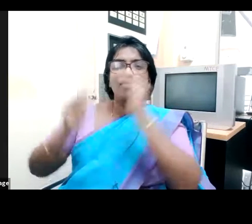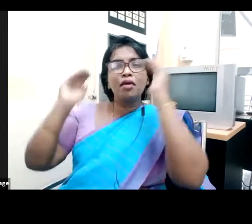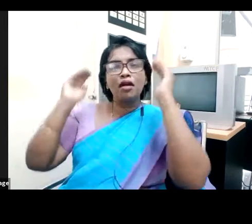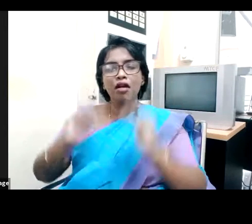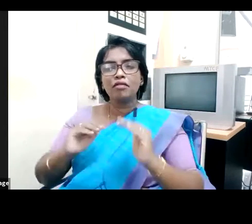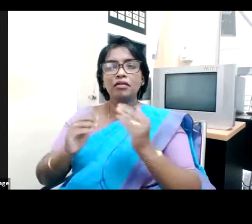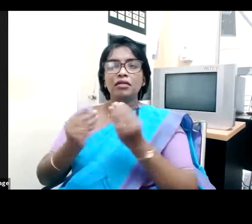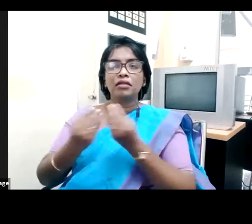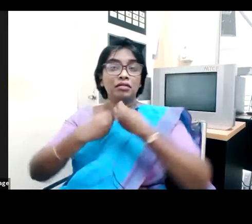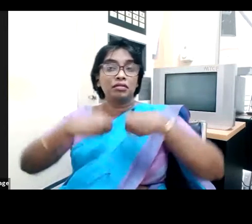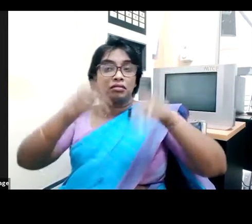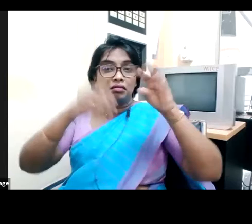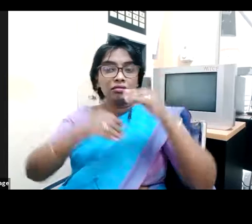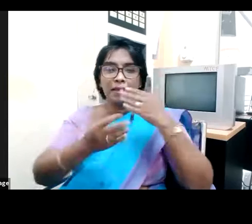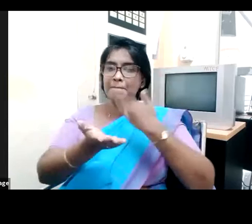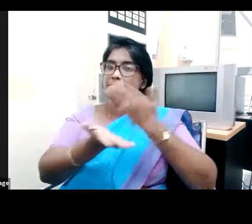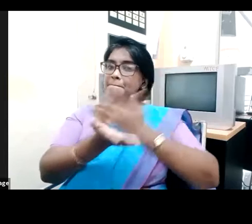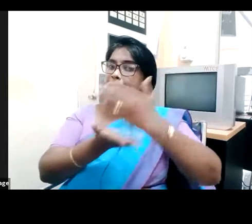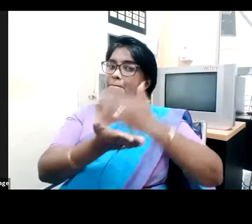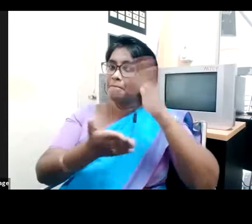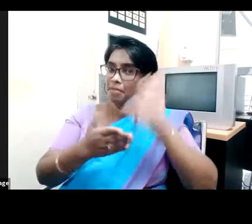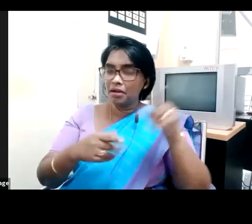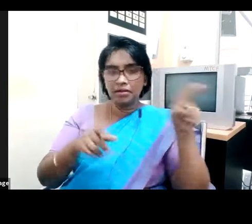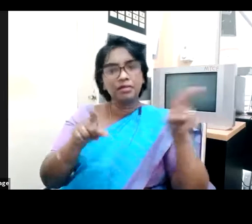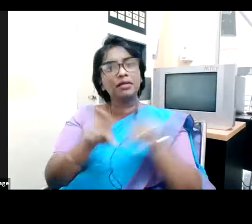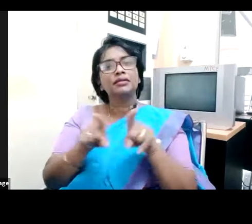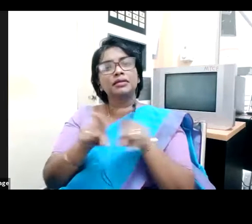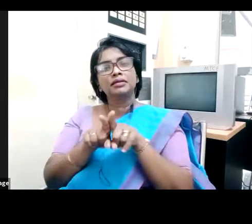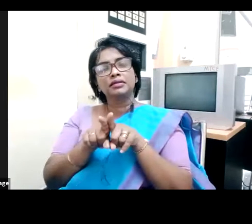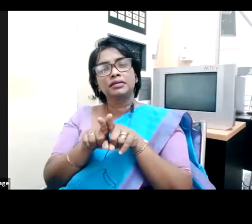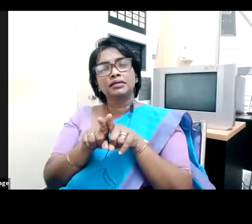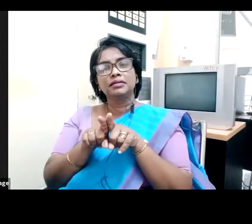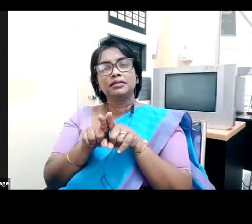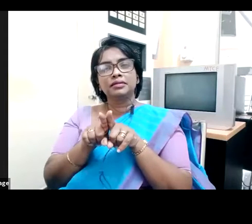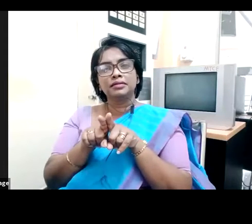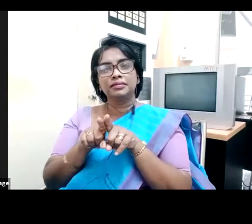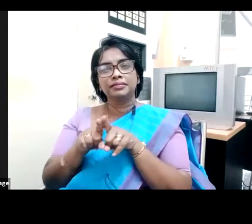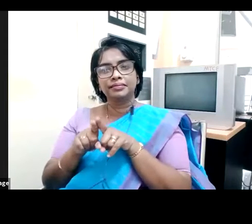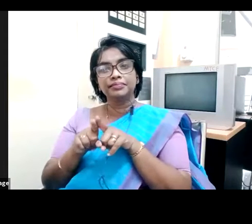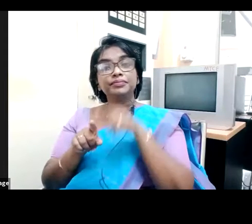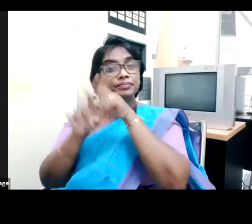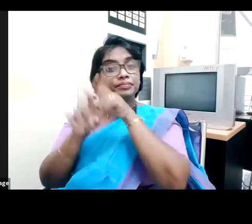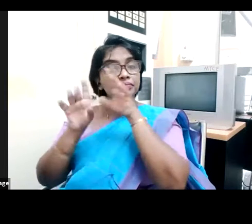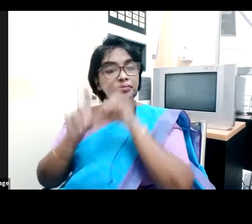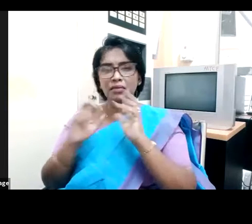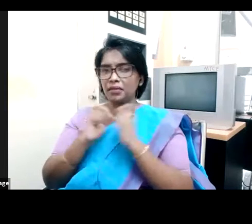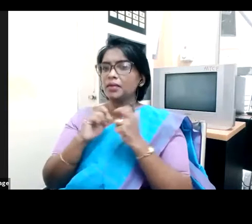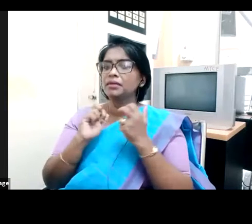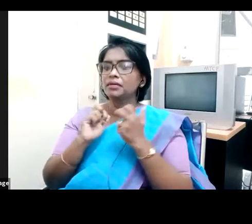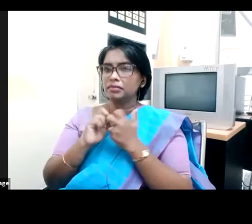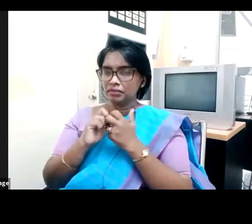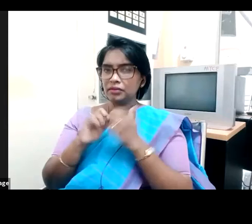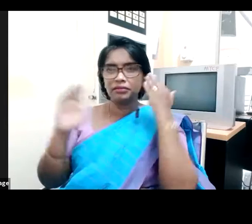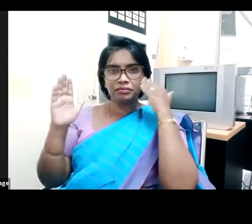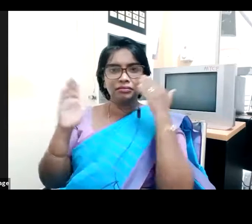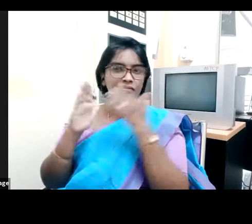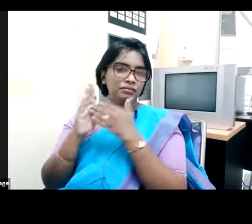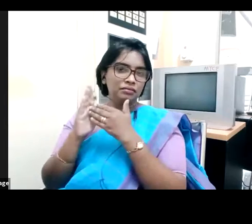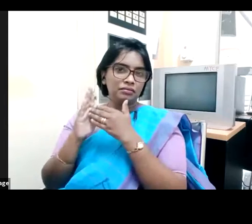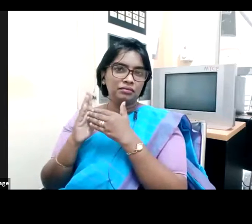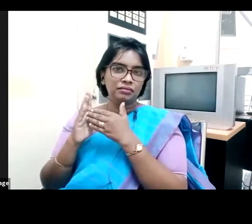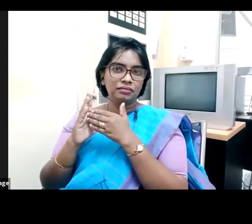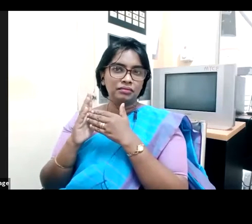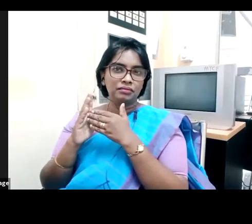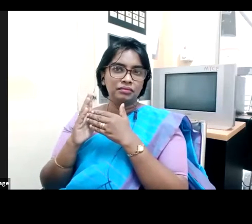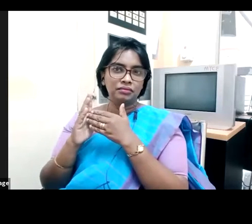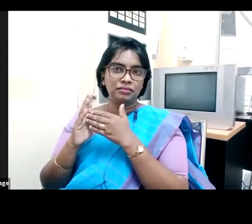effects. Now, the crisis has exposed, in fact, especially those in the lower tiers of supply chains where micro and